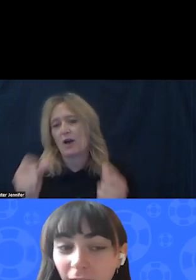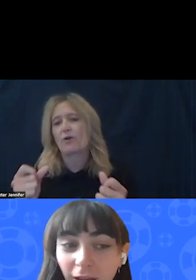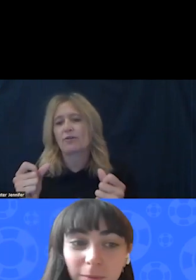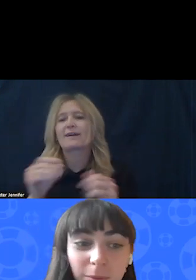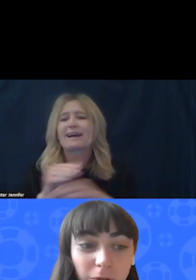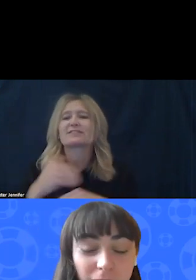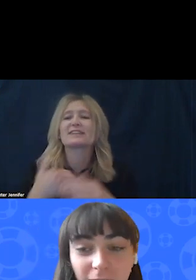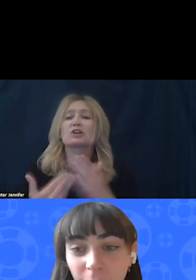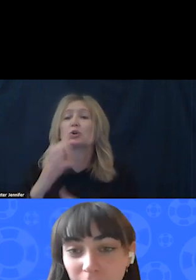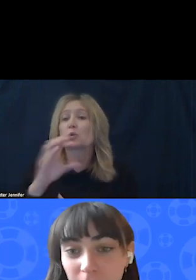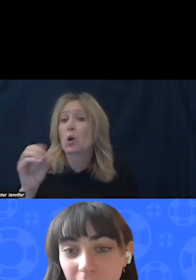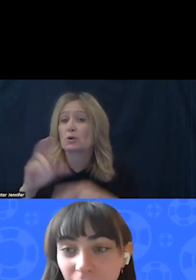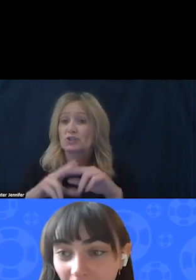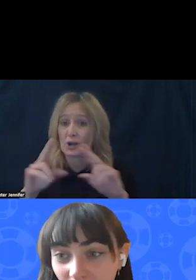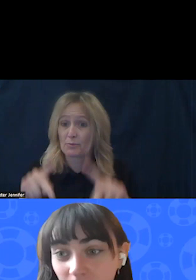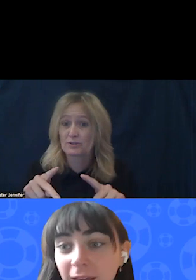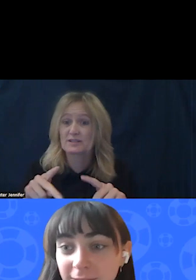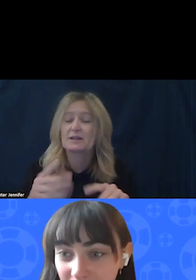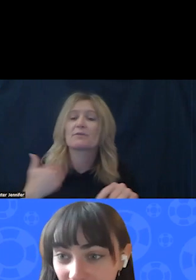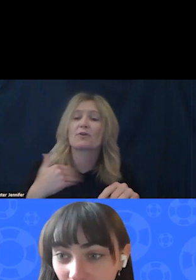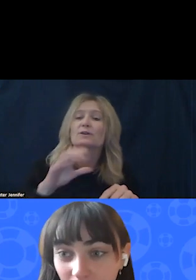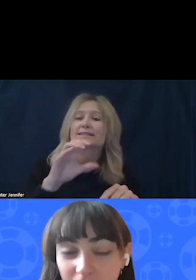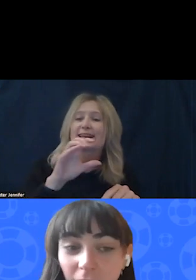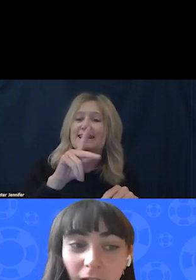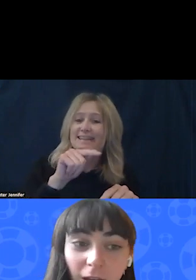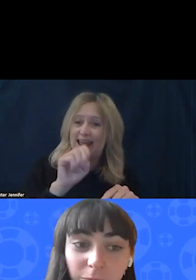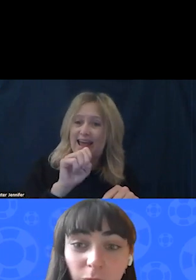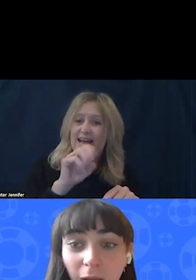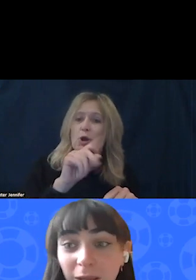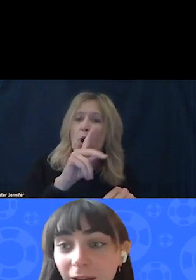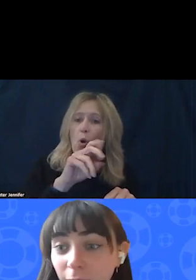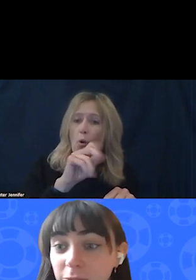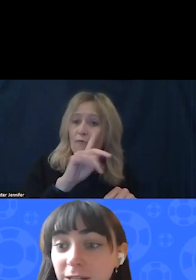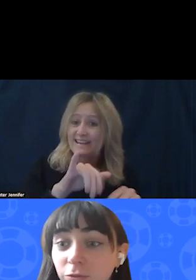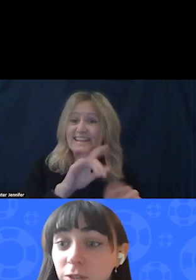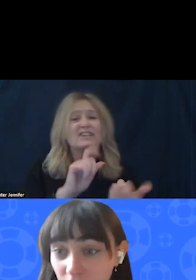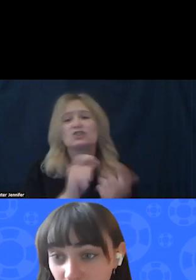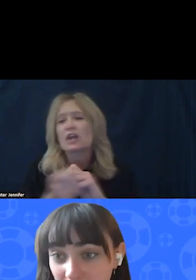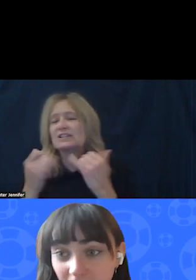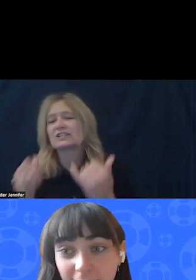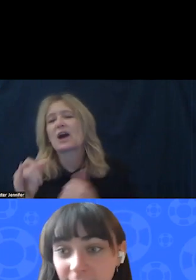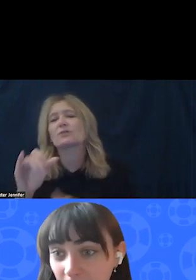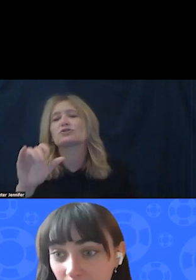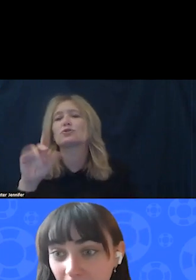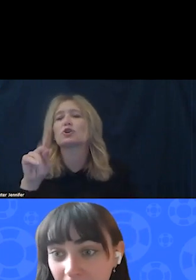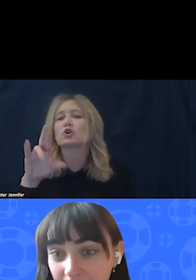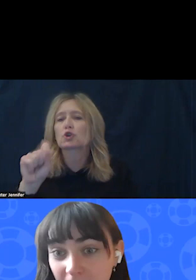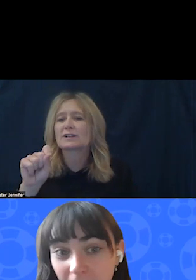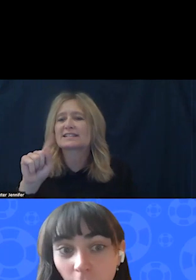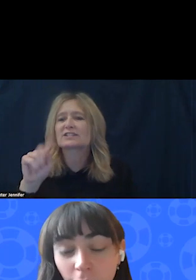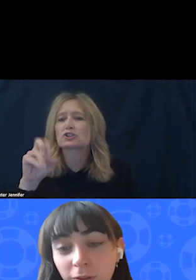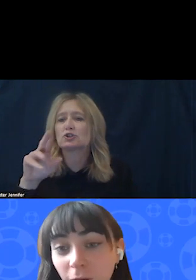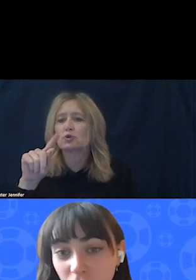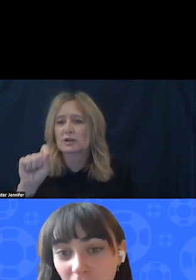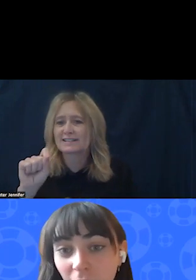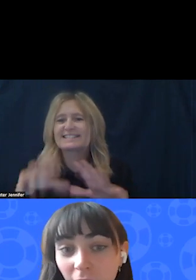co-chair. Previously, it was Representative Katko. He has since left Congress. So now we have Representative Chris Stewart stepping up and